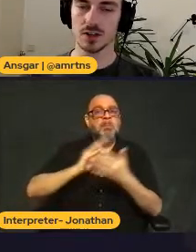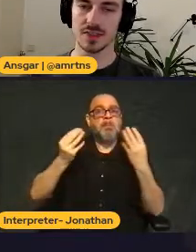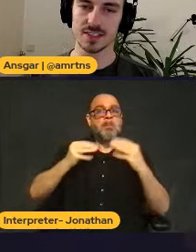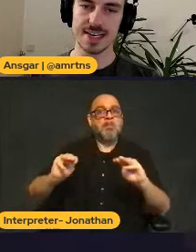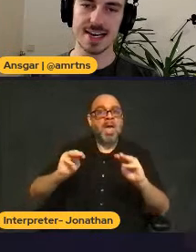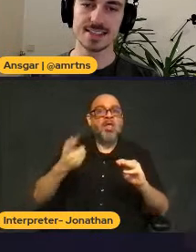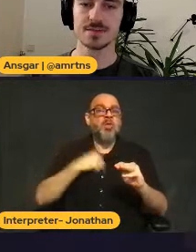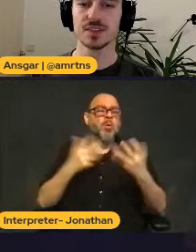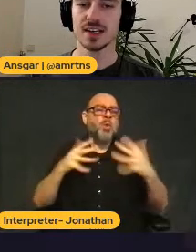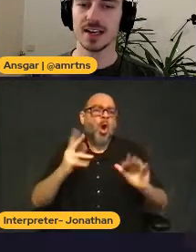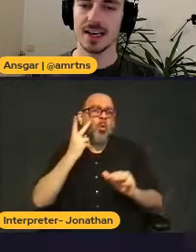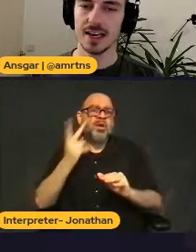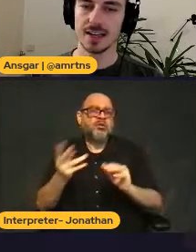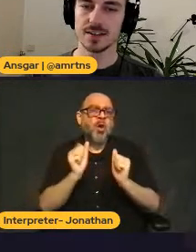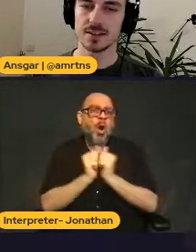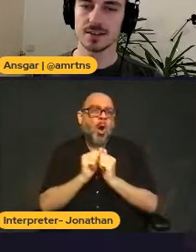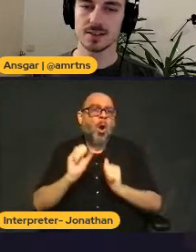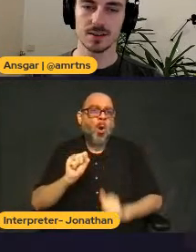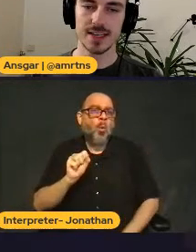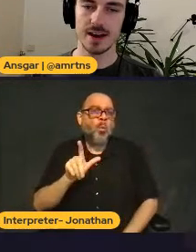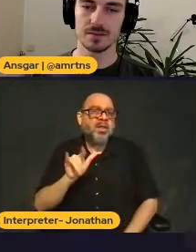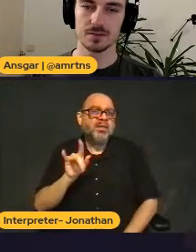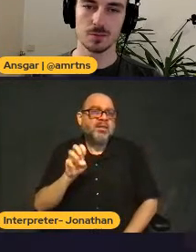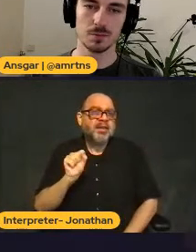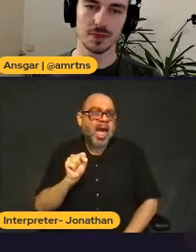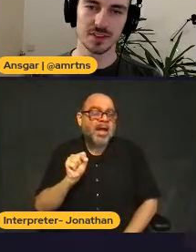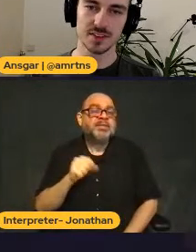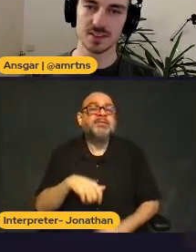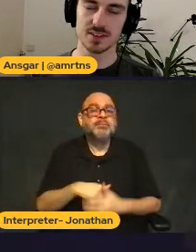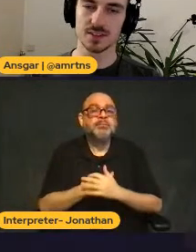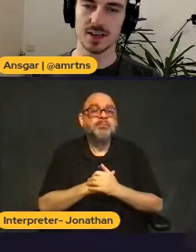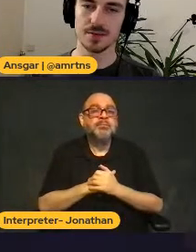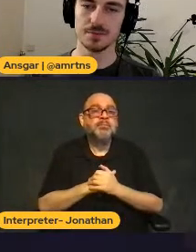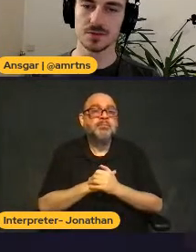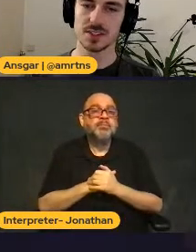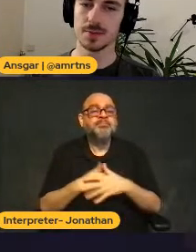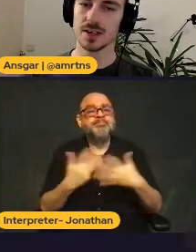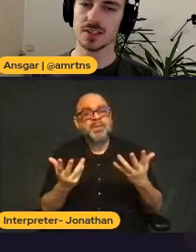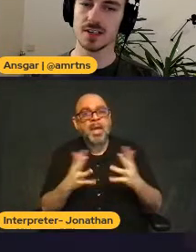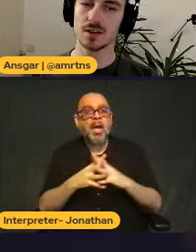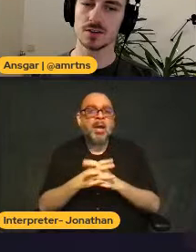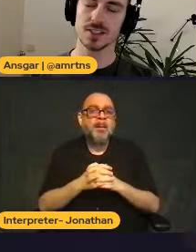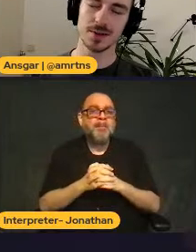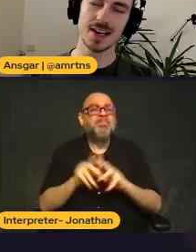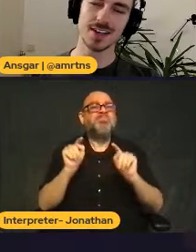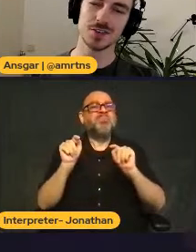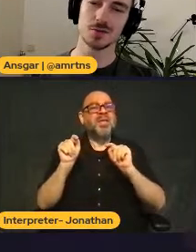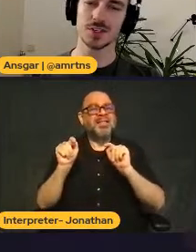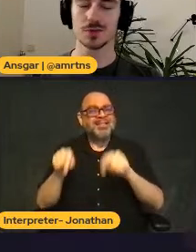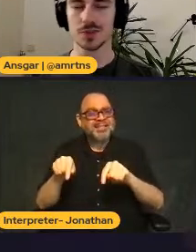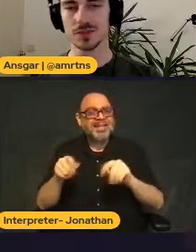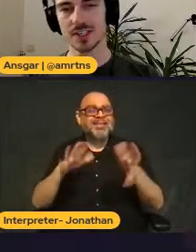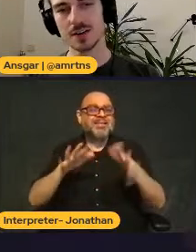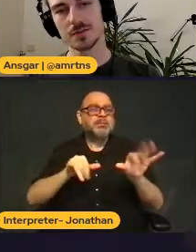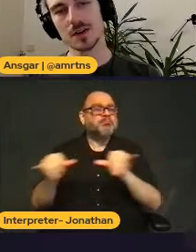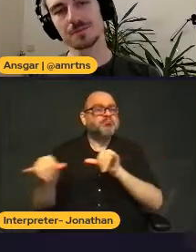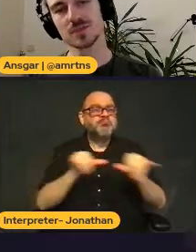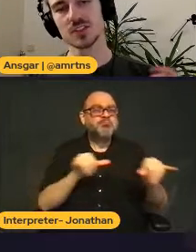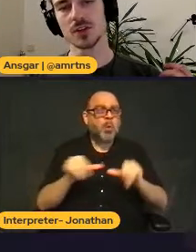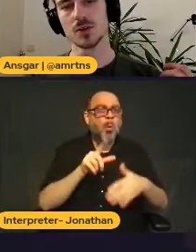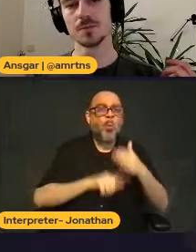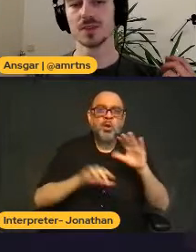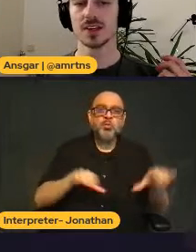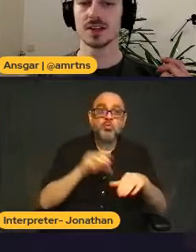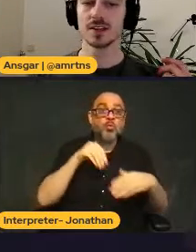already saw on the slides. And yeah, this is similar to what you would do in